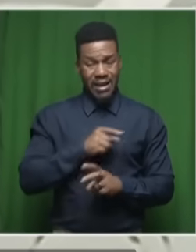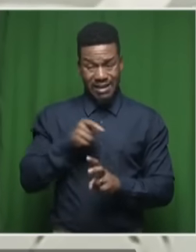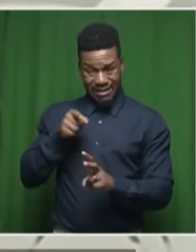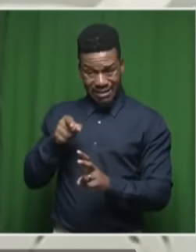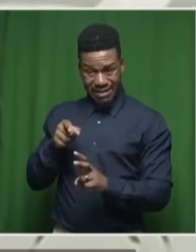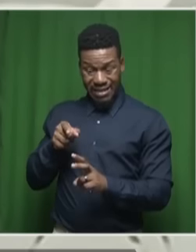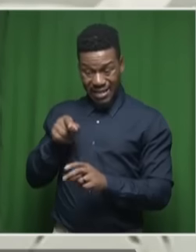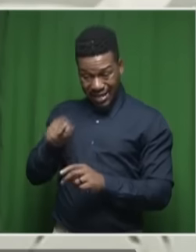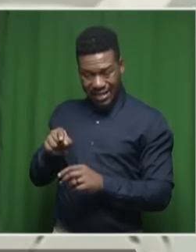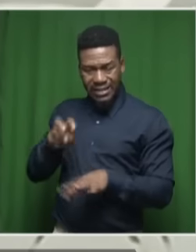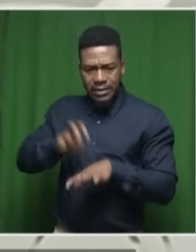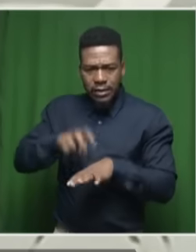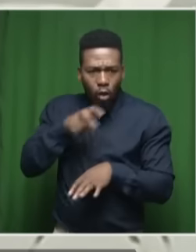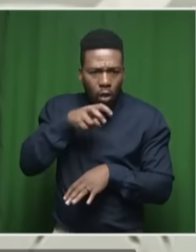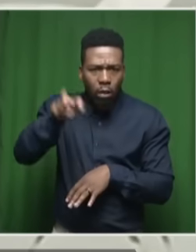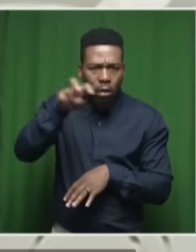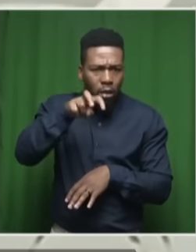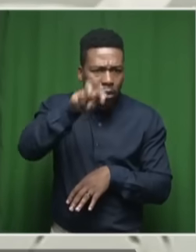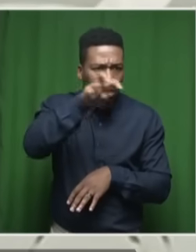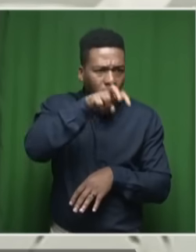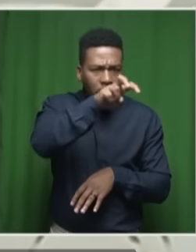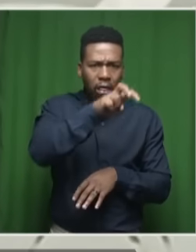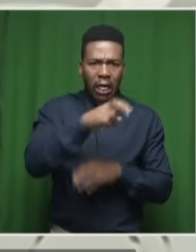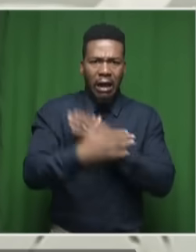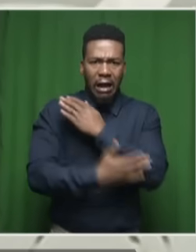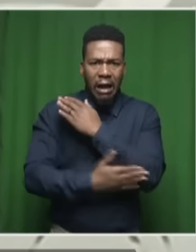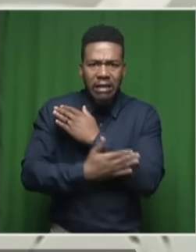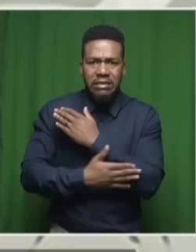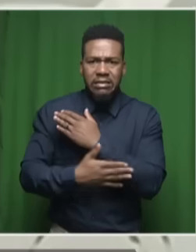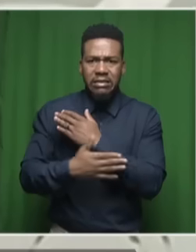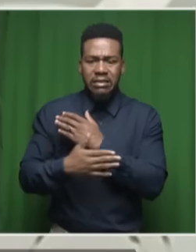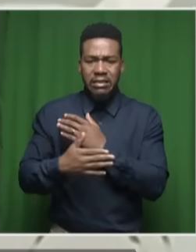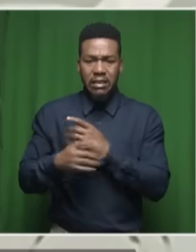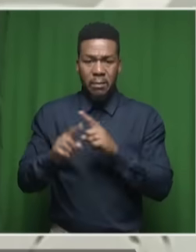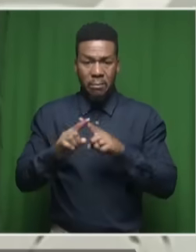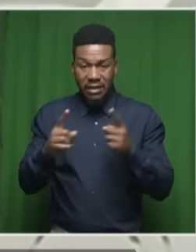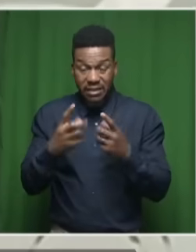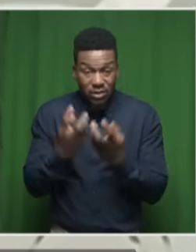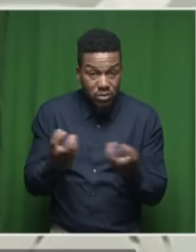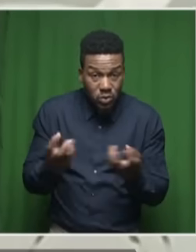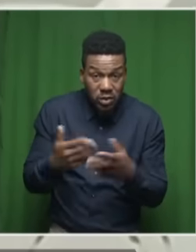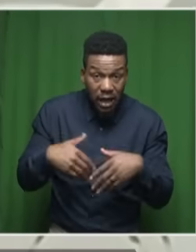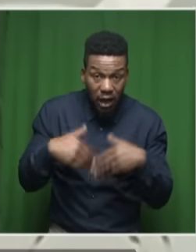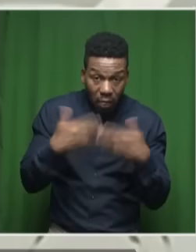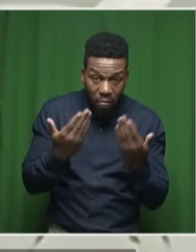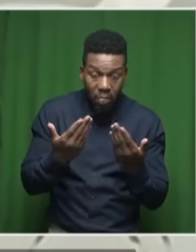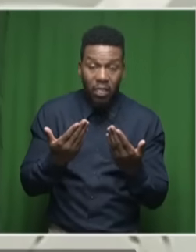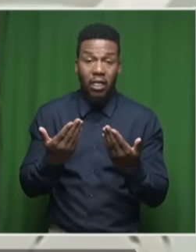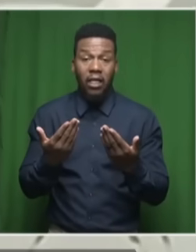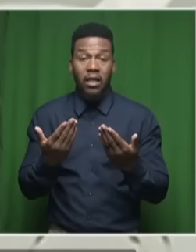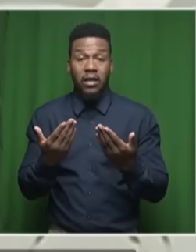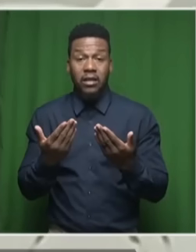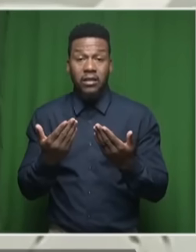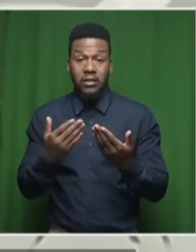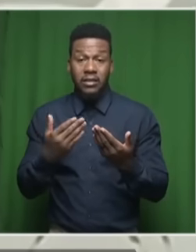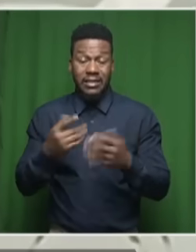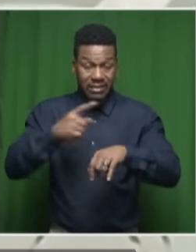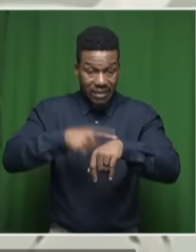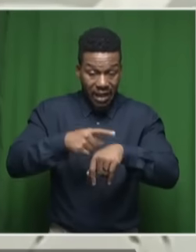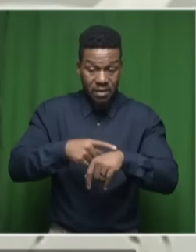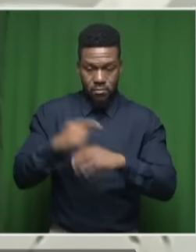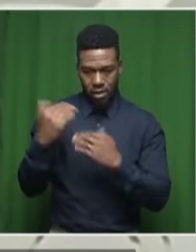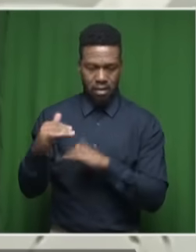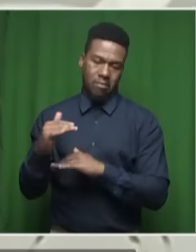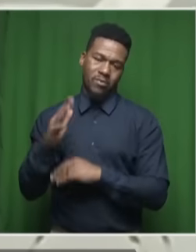the country, and if resources are not available or sufficient, the time might be very much limited. But with